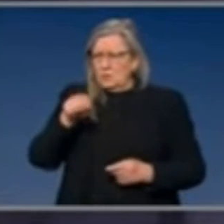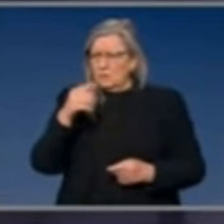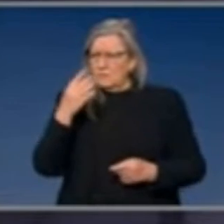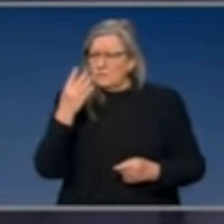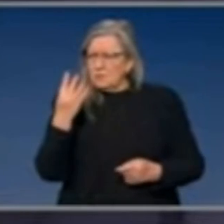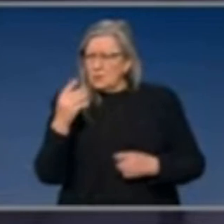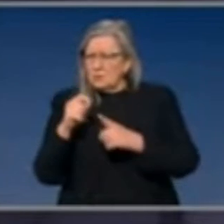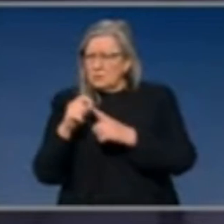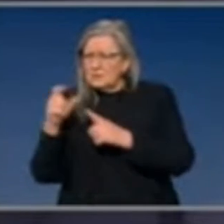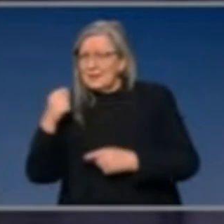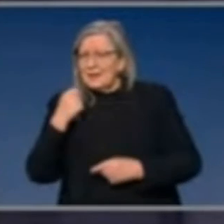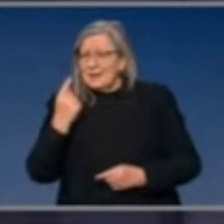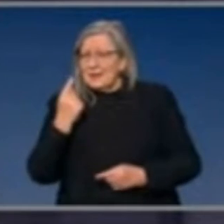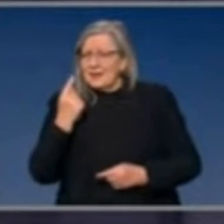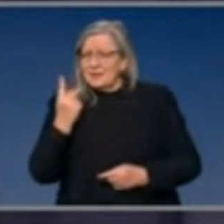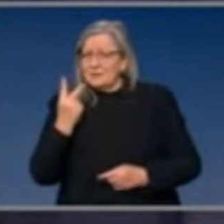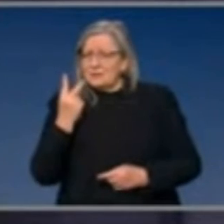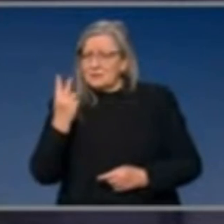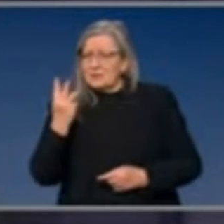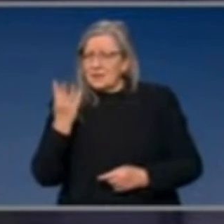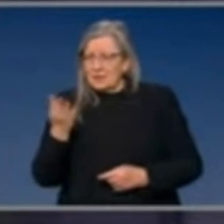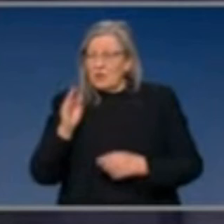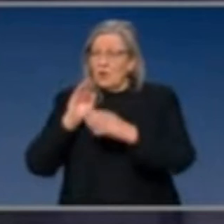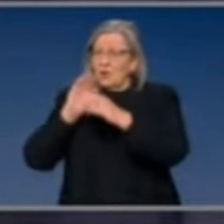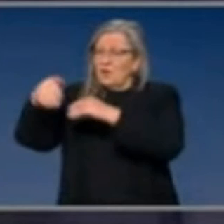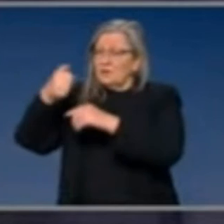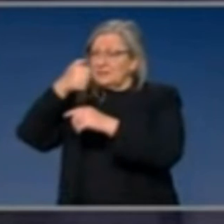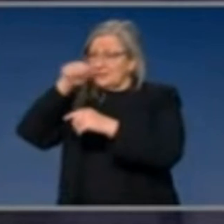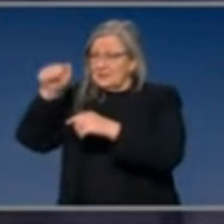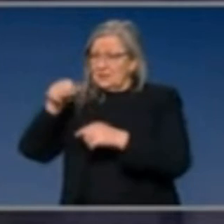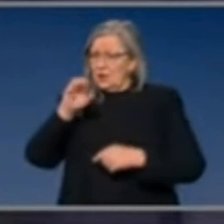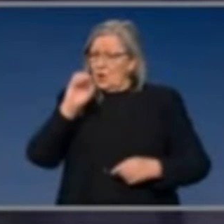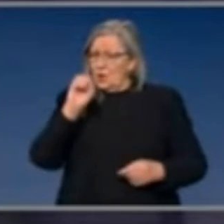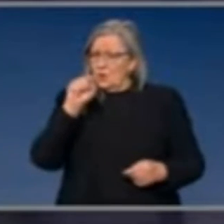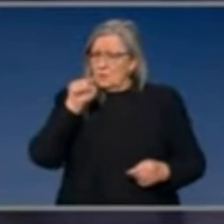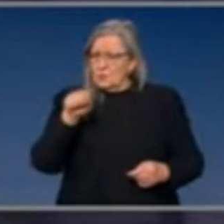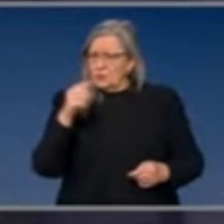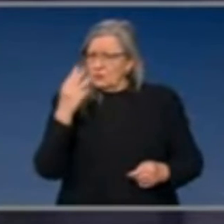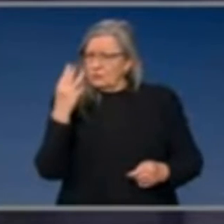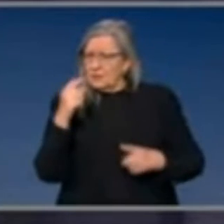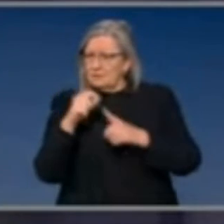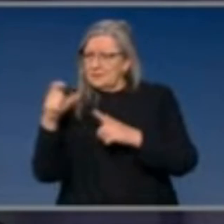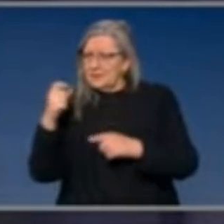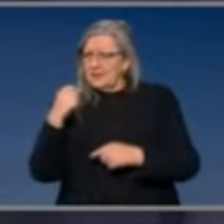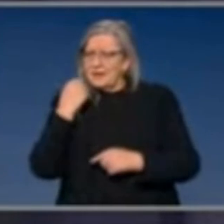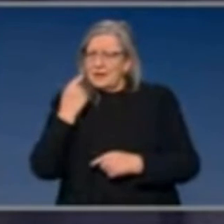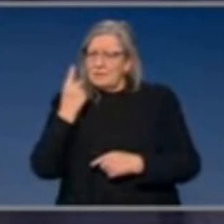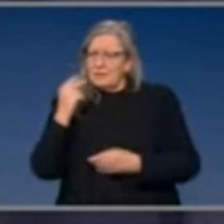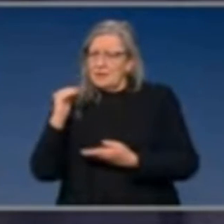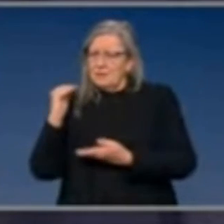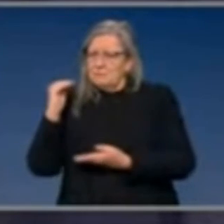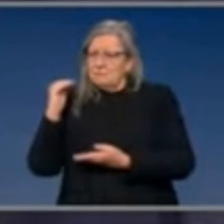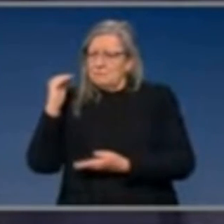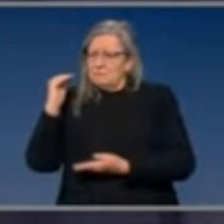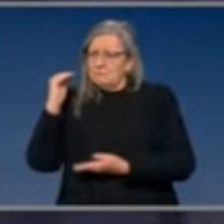about 0.3% a day. So what we're seeing is strong, continuous demand, and we'll provide more advice on that